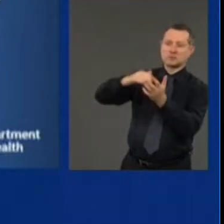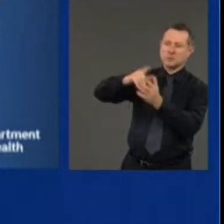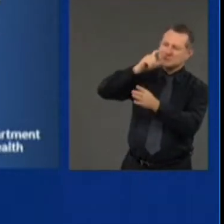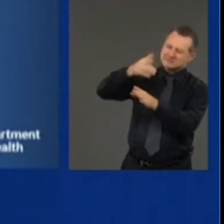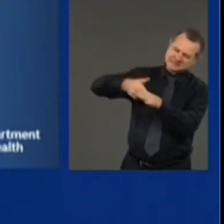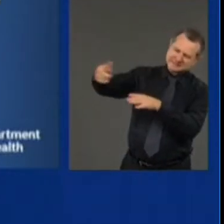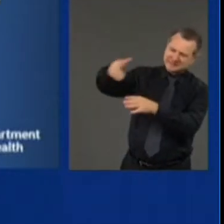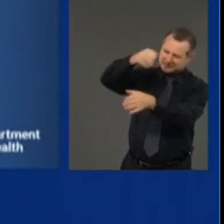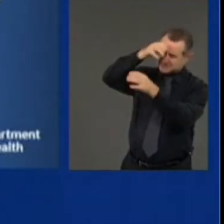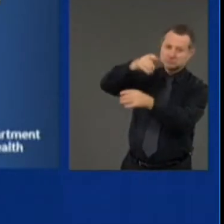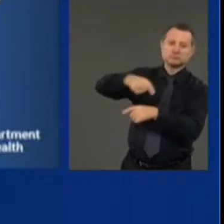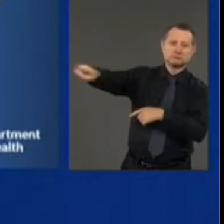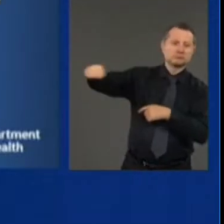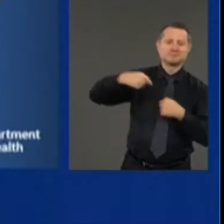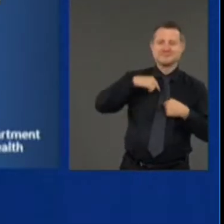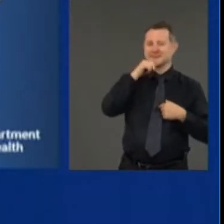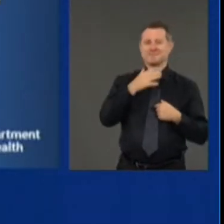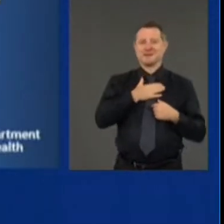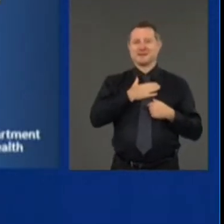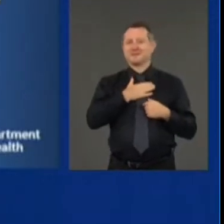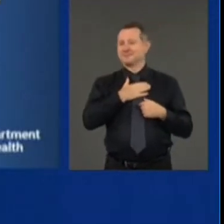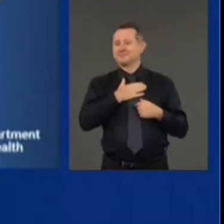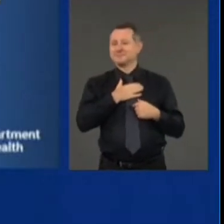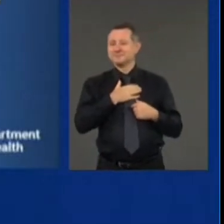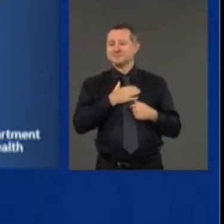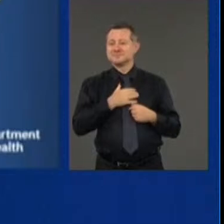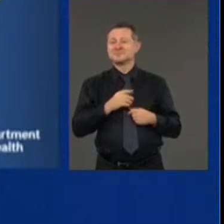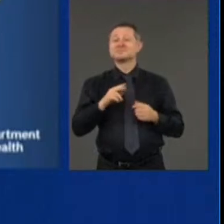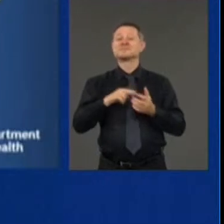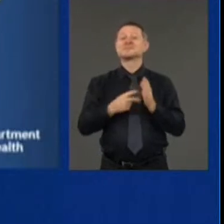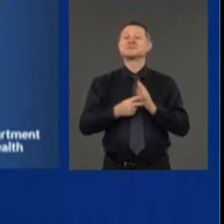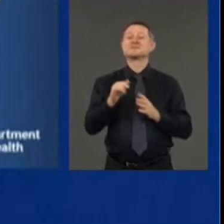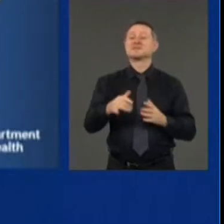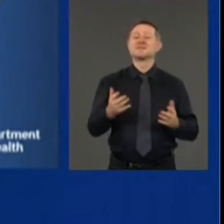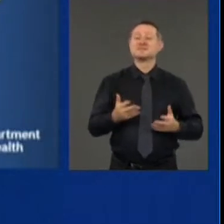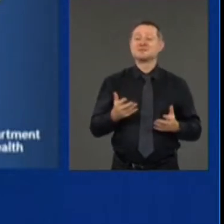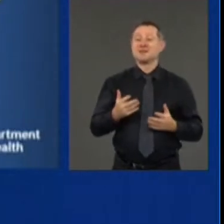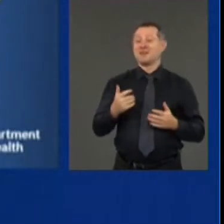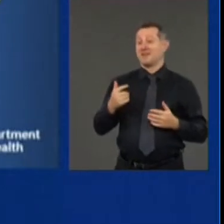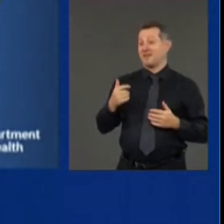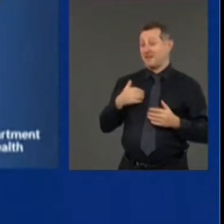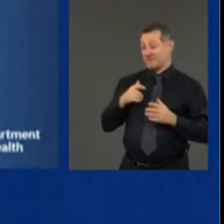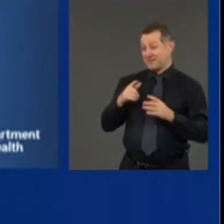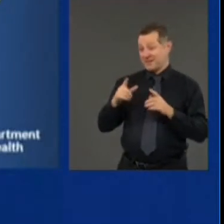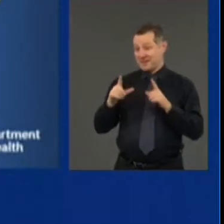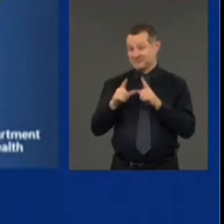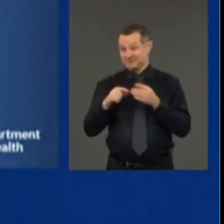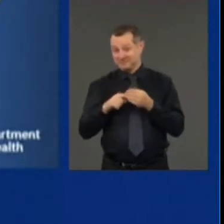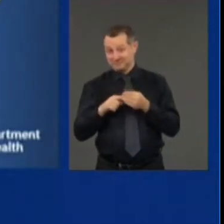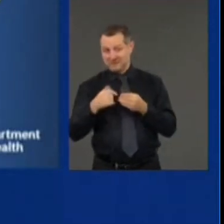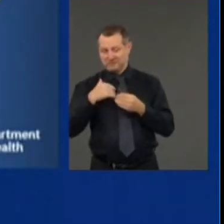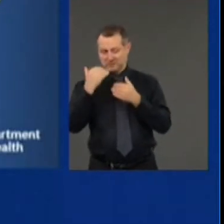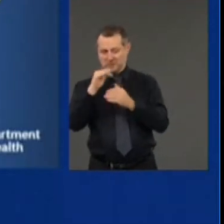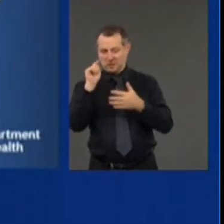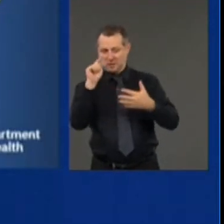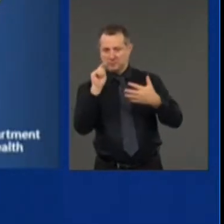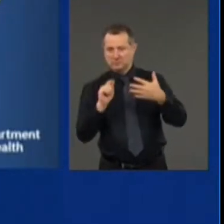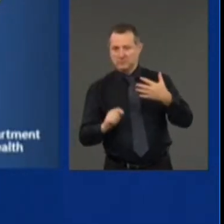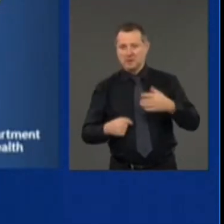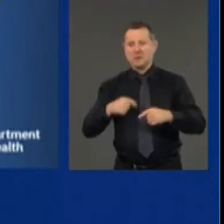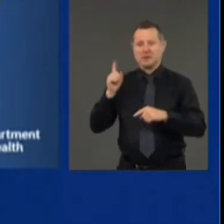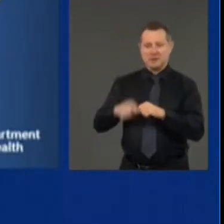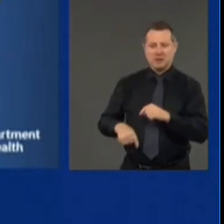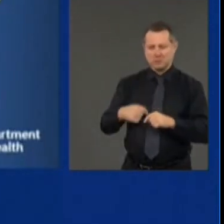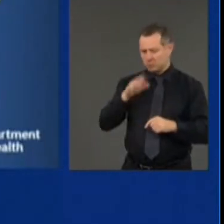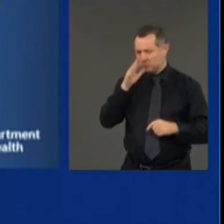so without casting any blame, I'm simply saying that if you could not do something, then they should have let us know. And even